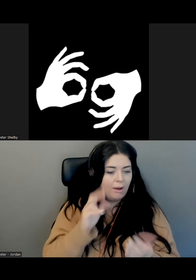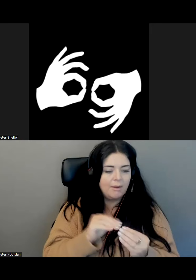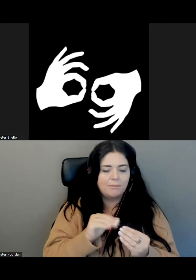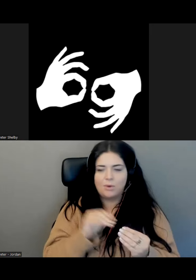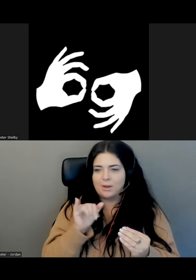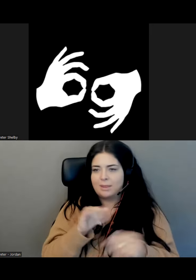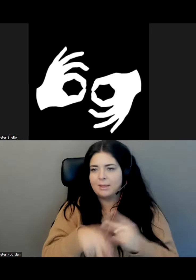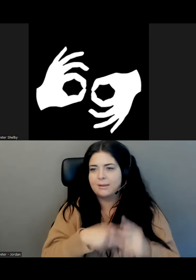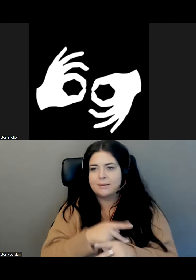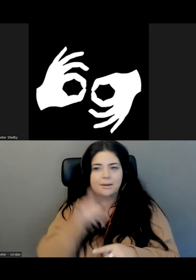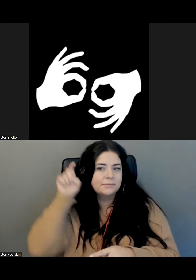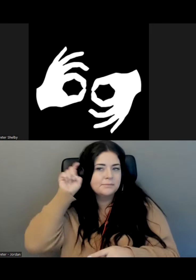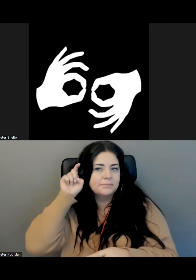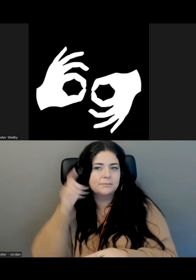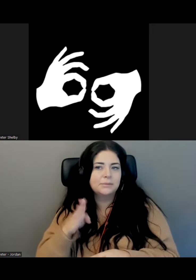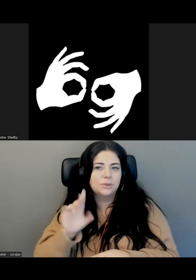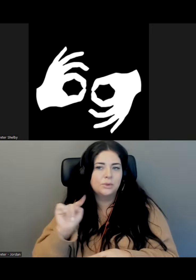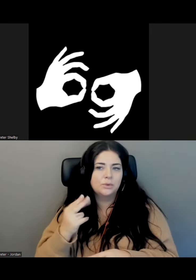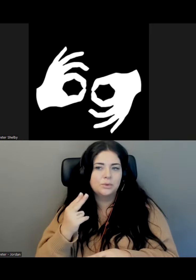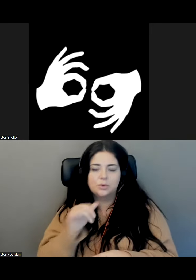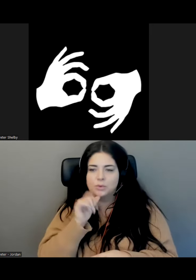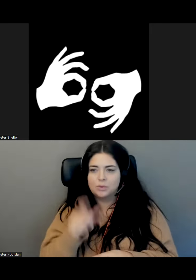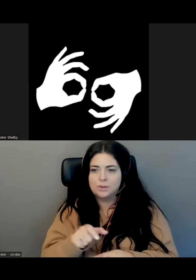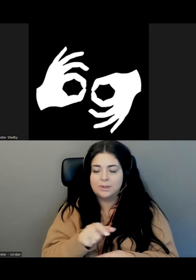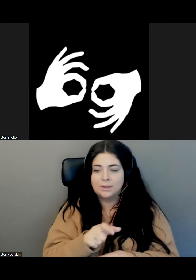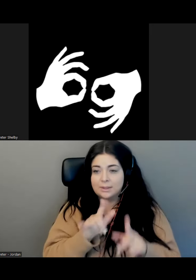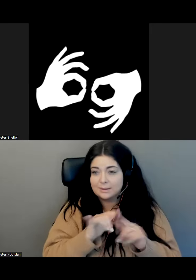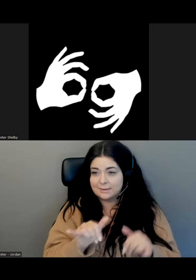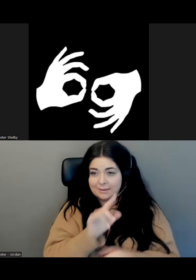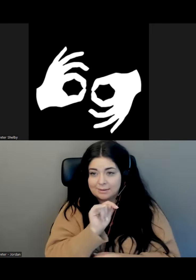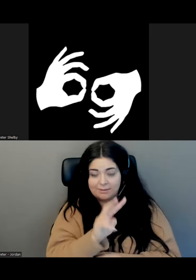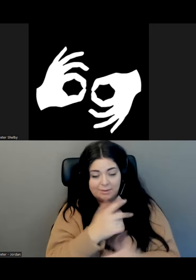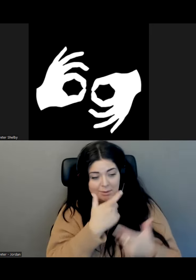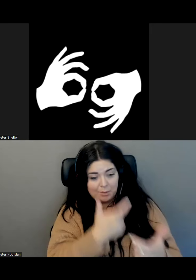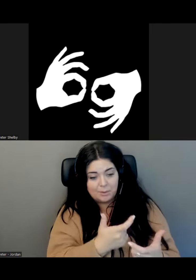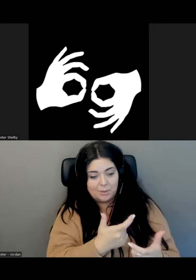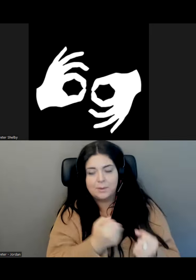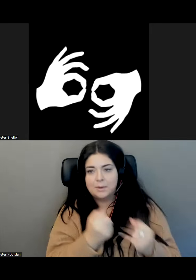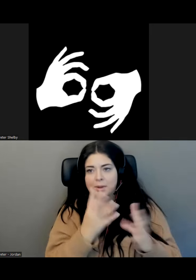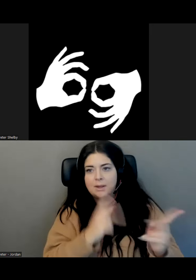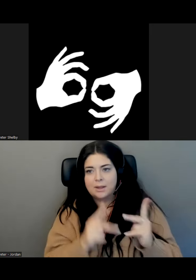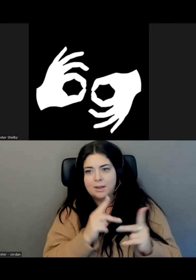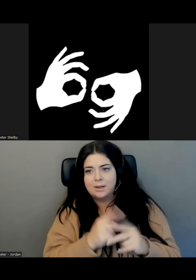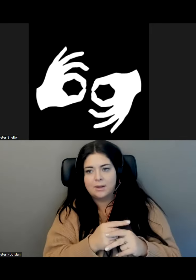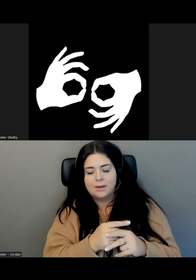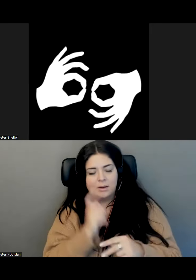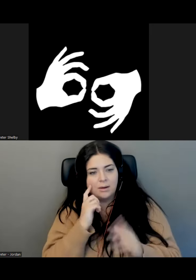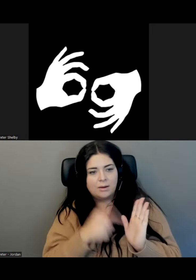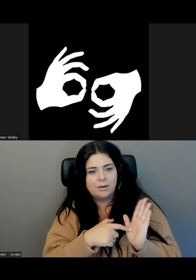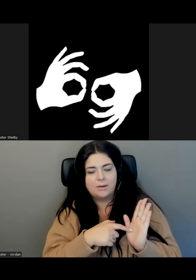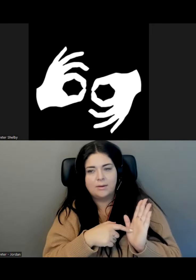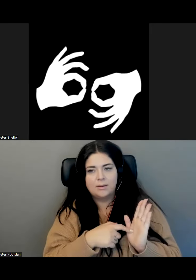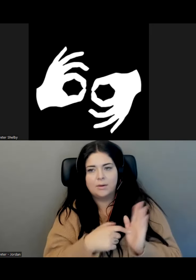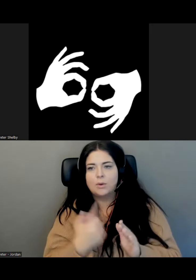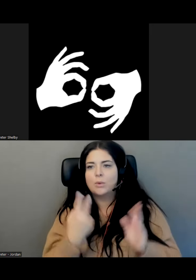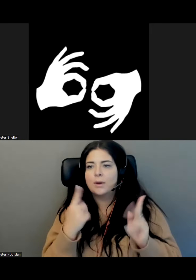of technology. And even the television is a big one, because so many people find that one person